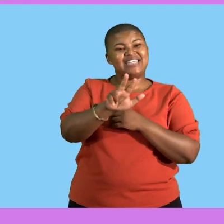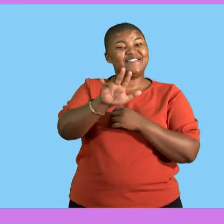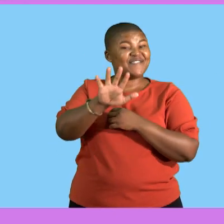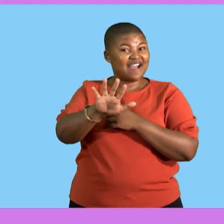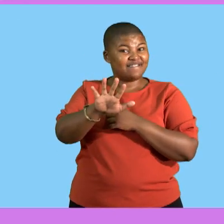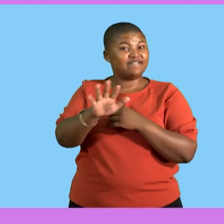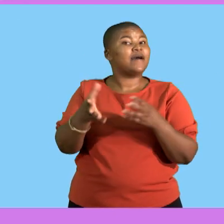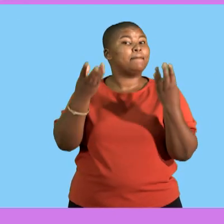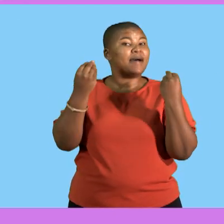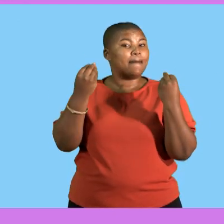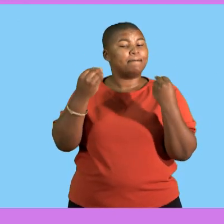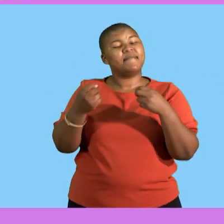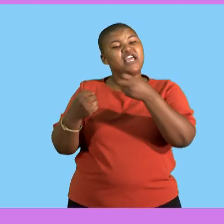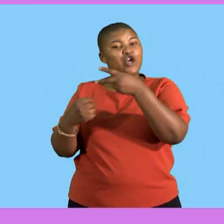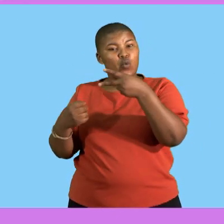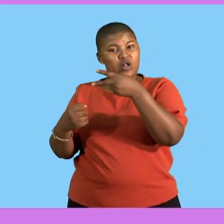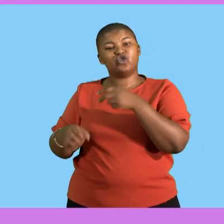585 equals to